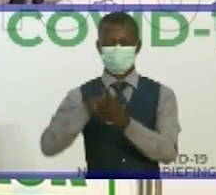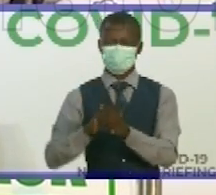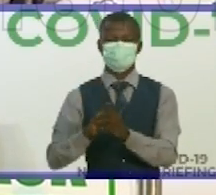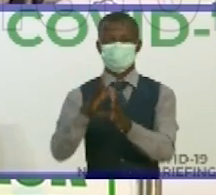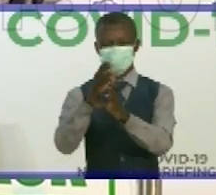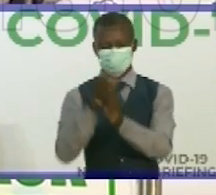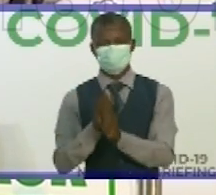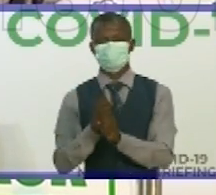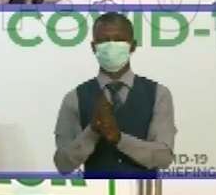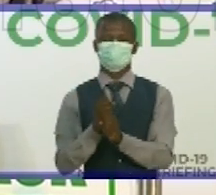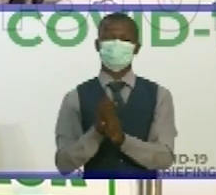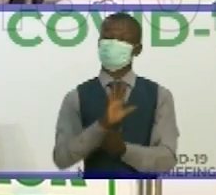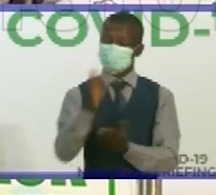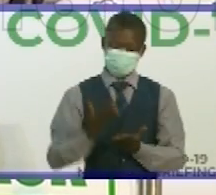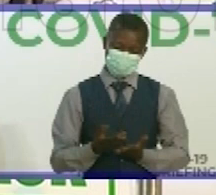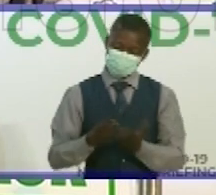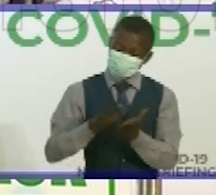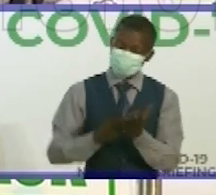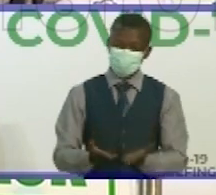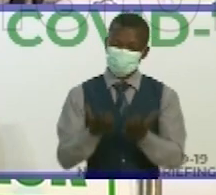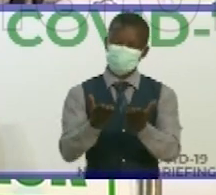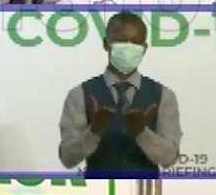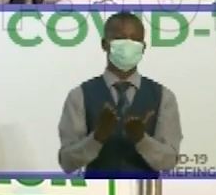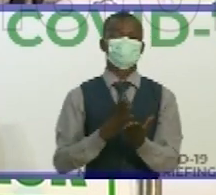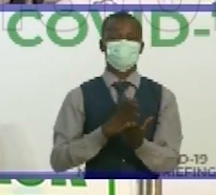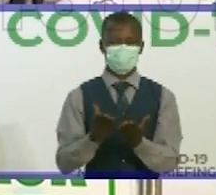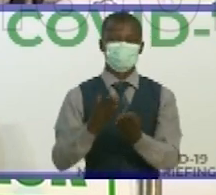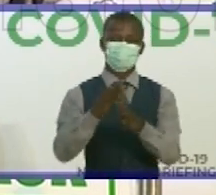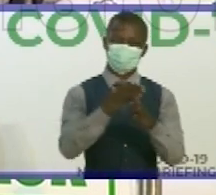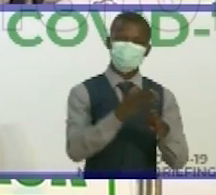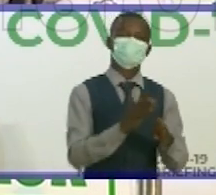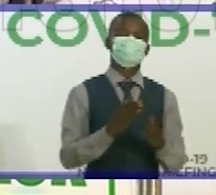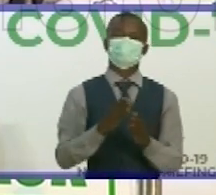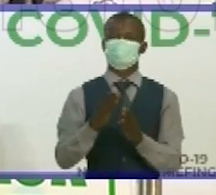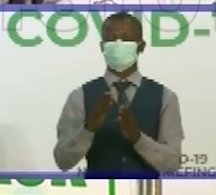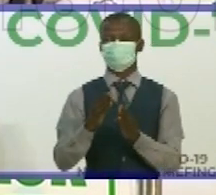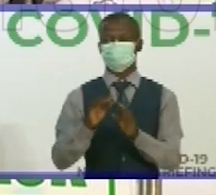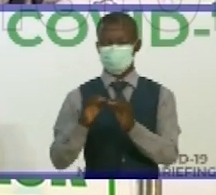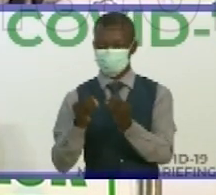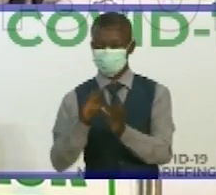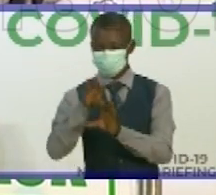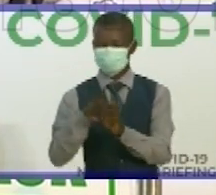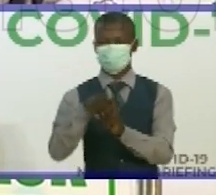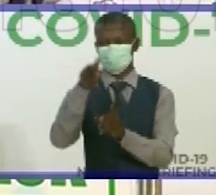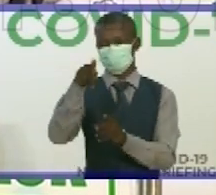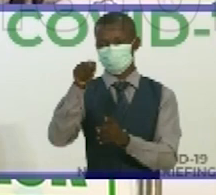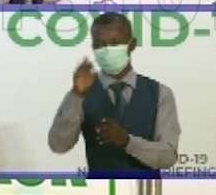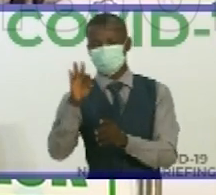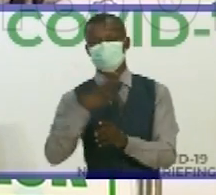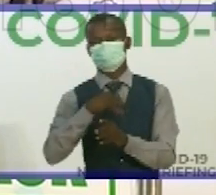highly instructive and will be shared with agencies, the PTF, and